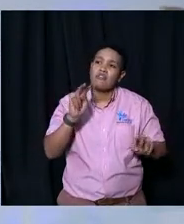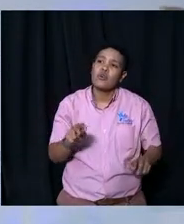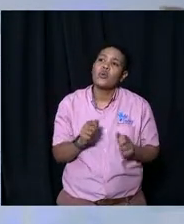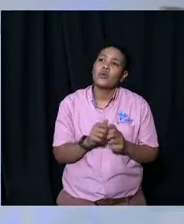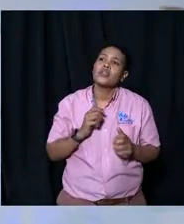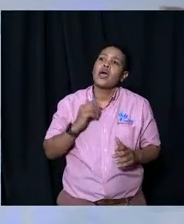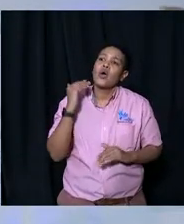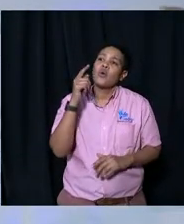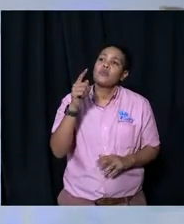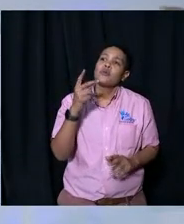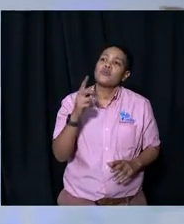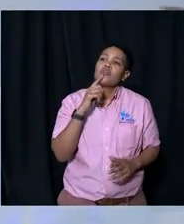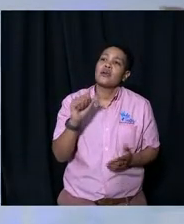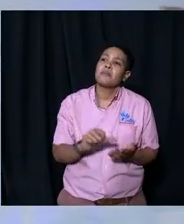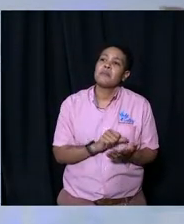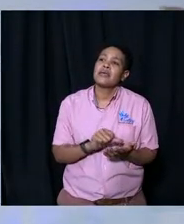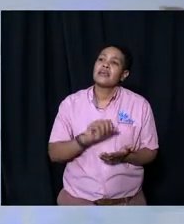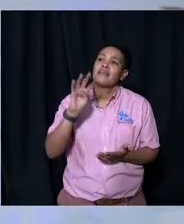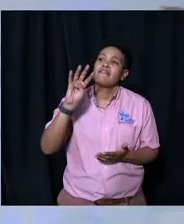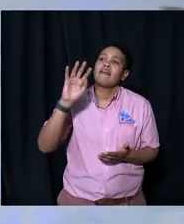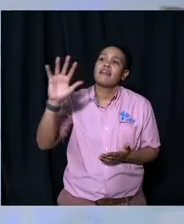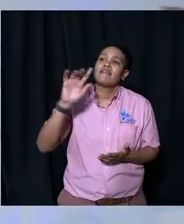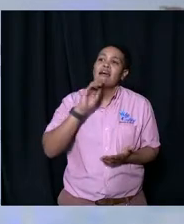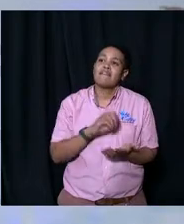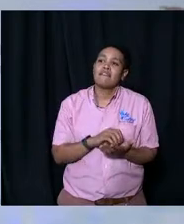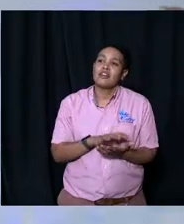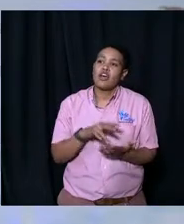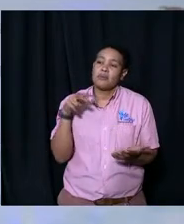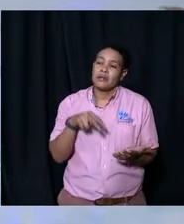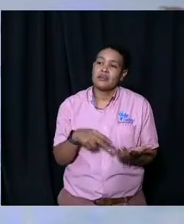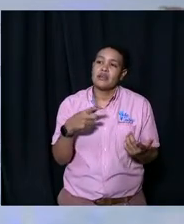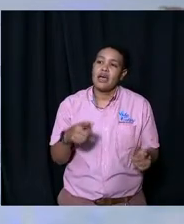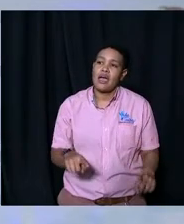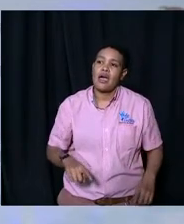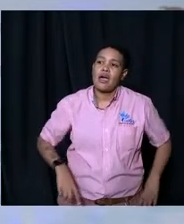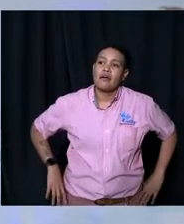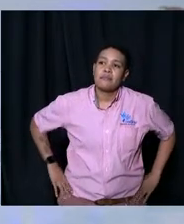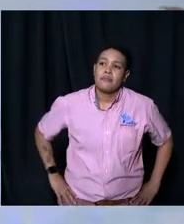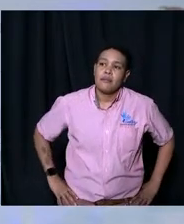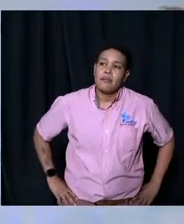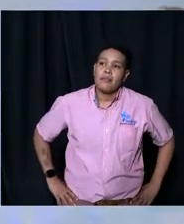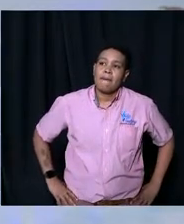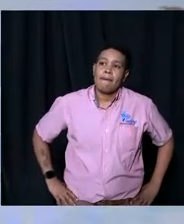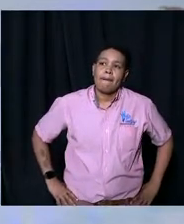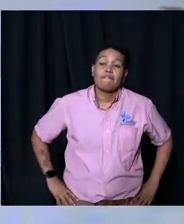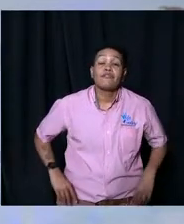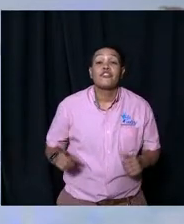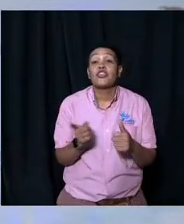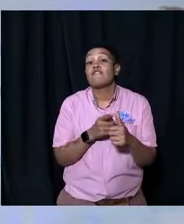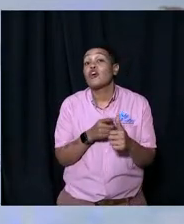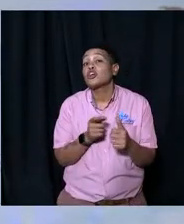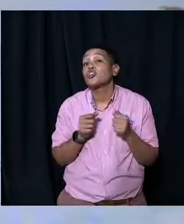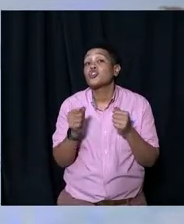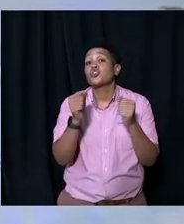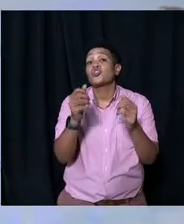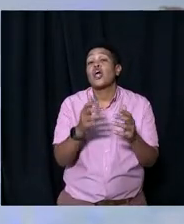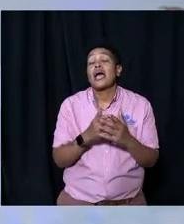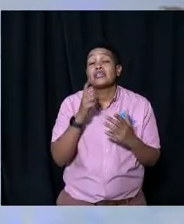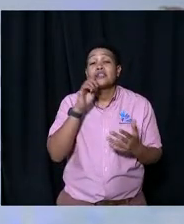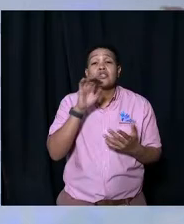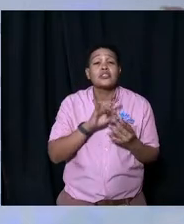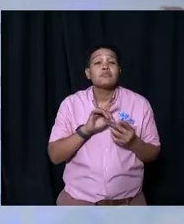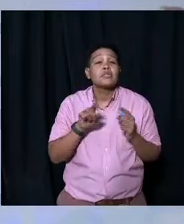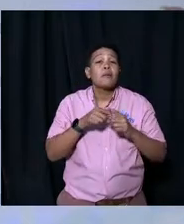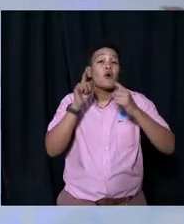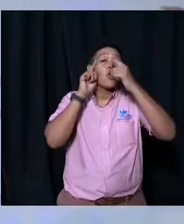us, and I hope you are, we are on page 45 of the document. The first strategy, which speaks